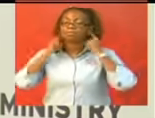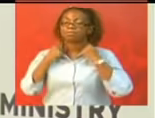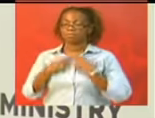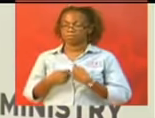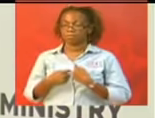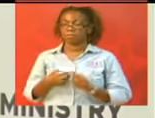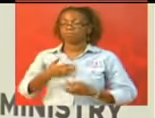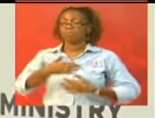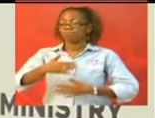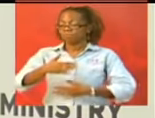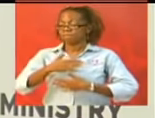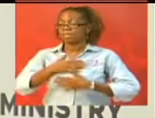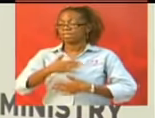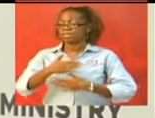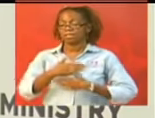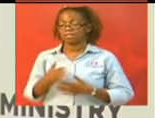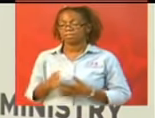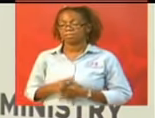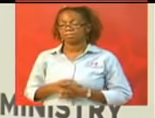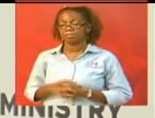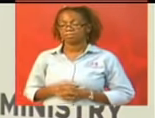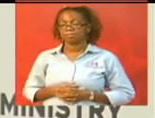Observatory, we've identified